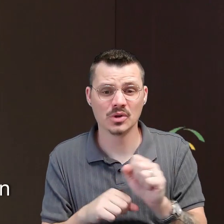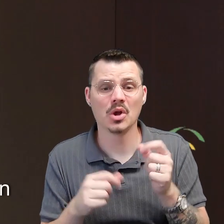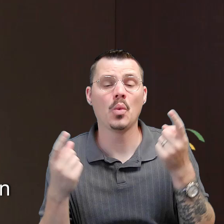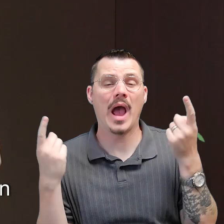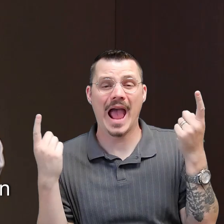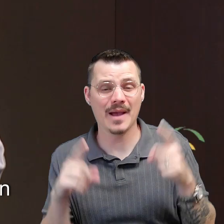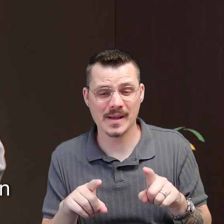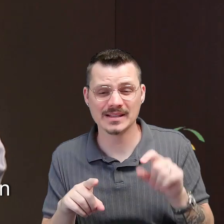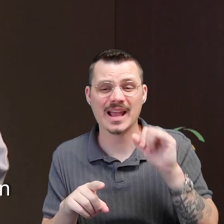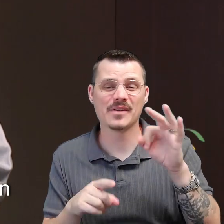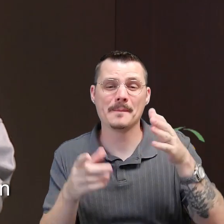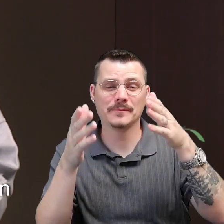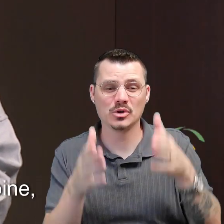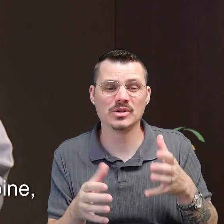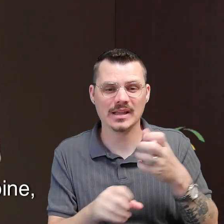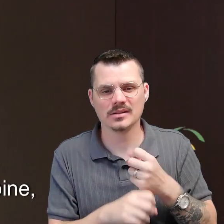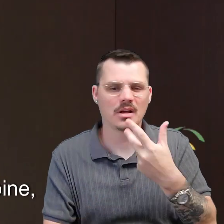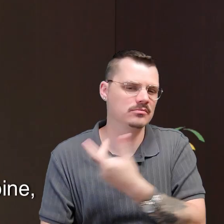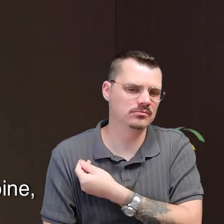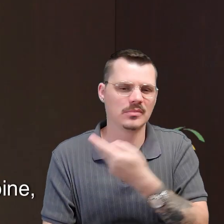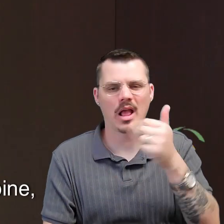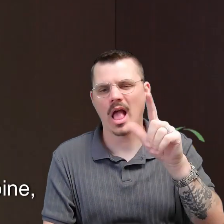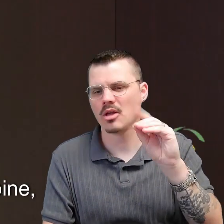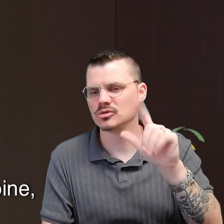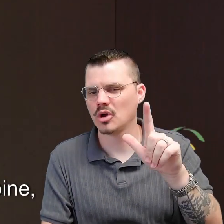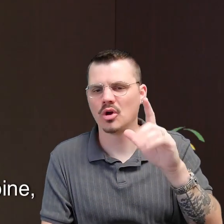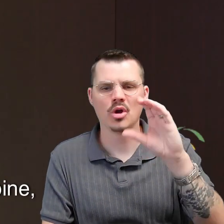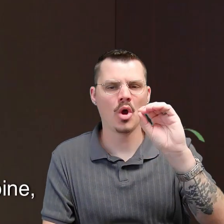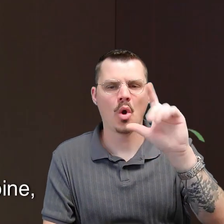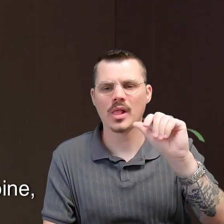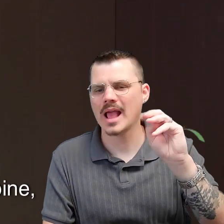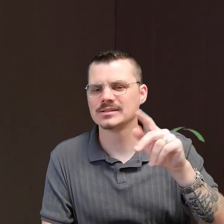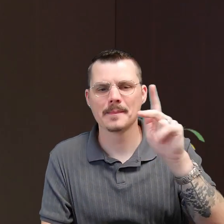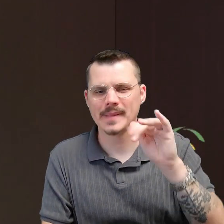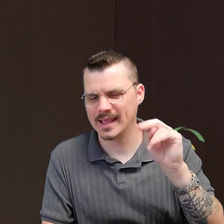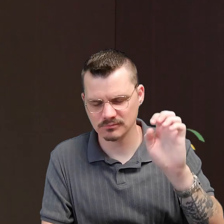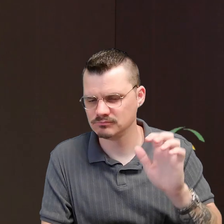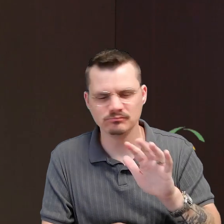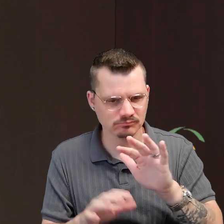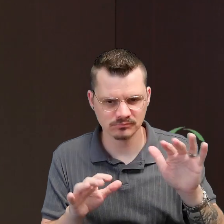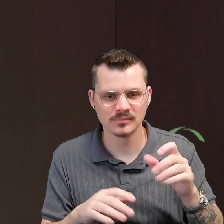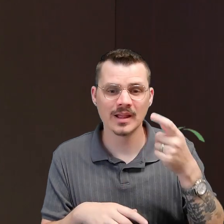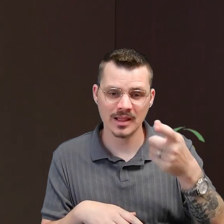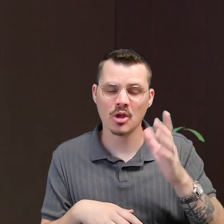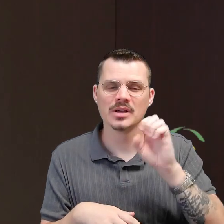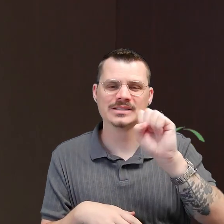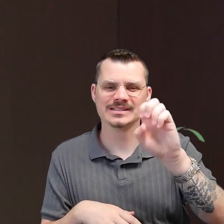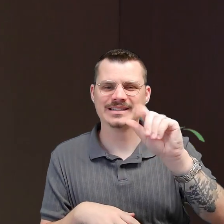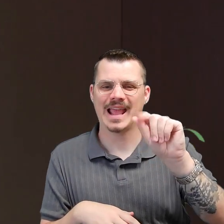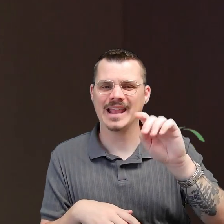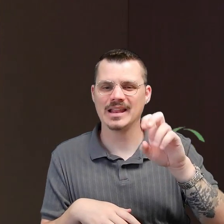what happens is if a person gets an injection of Haldol, whatever, olanzapine, they're